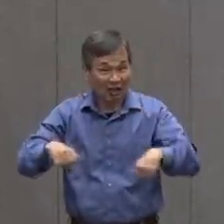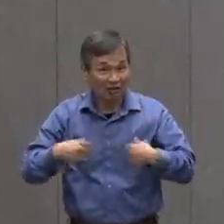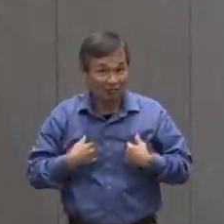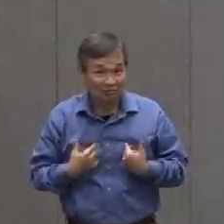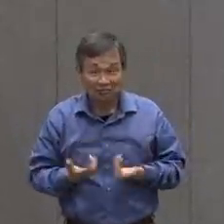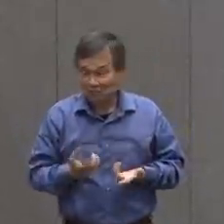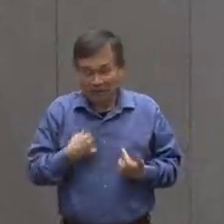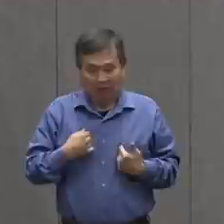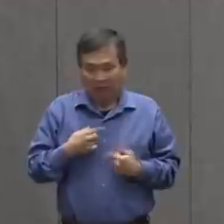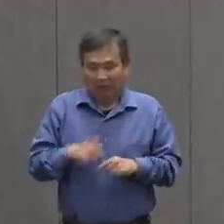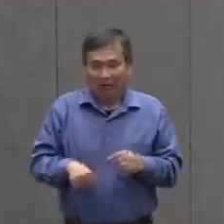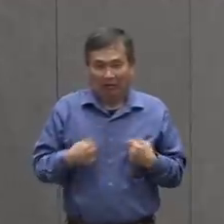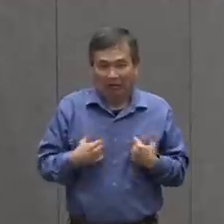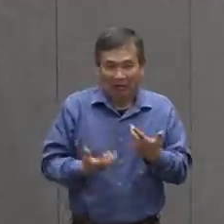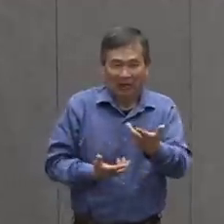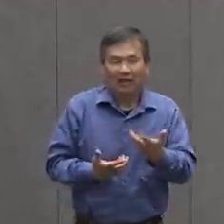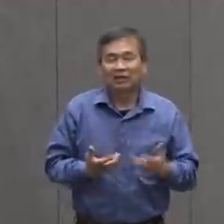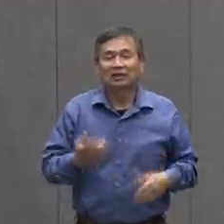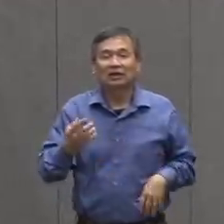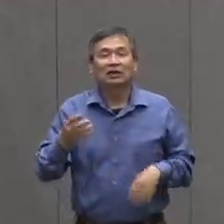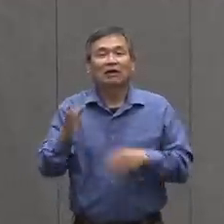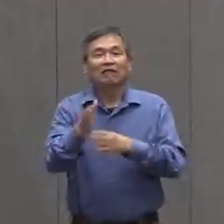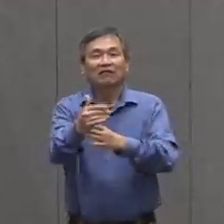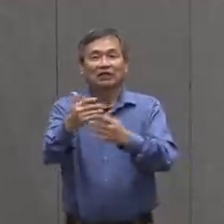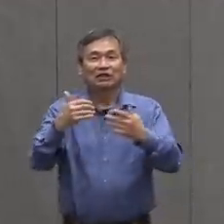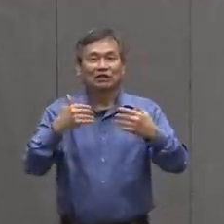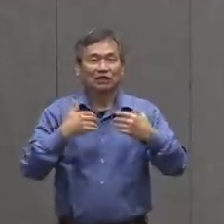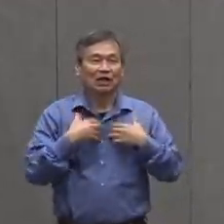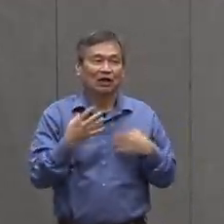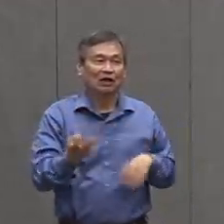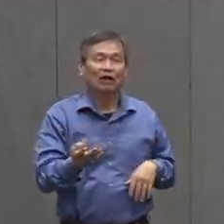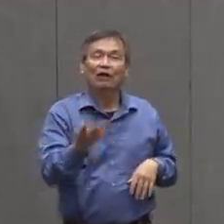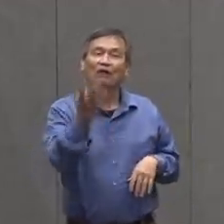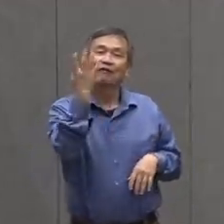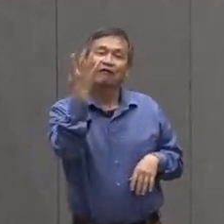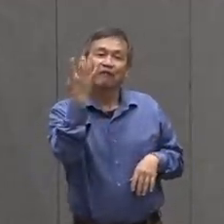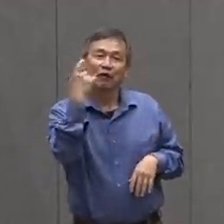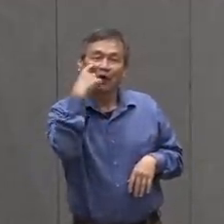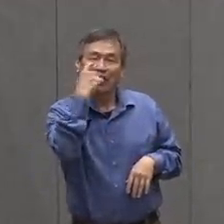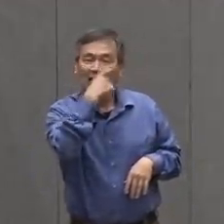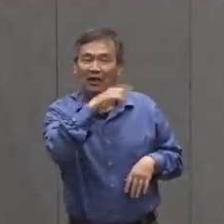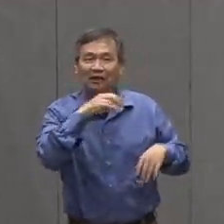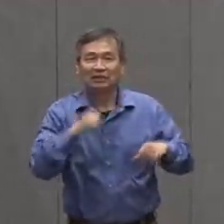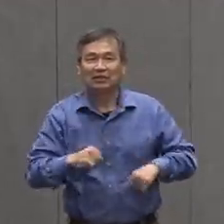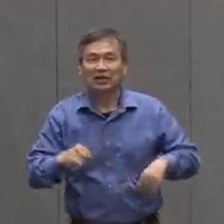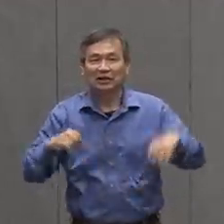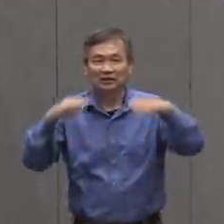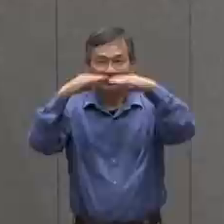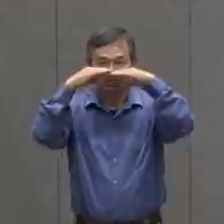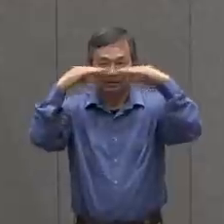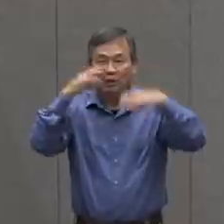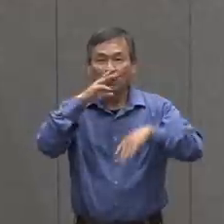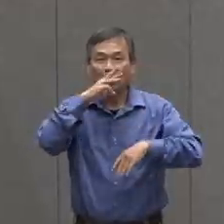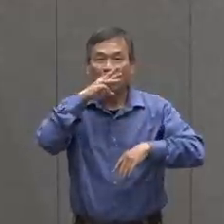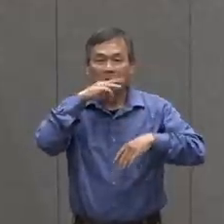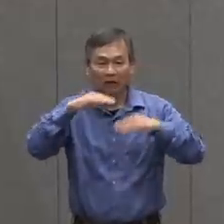If you're a four-eyed fish, you look above and below the water at the same